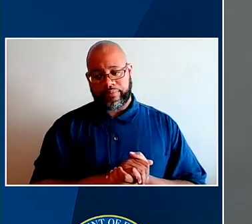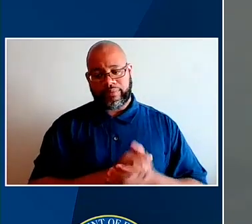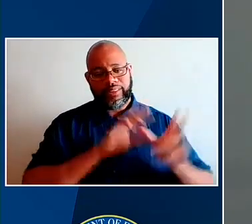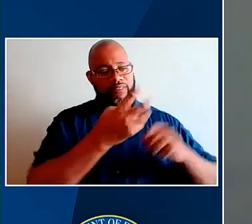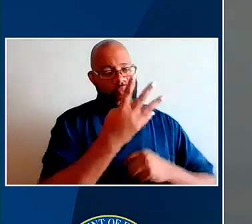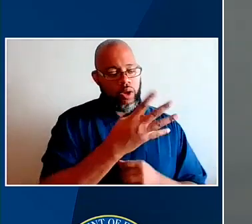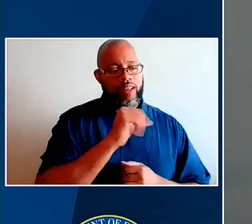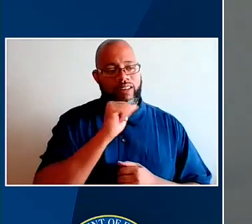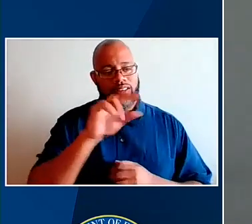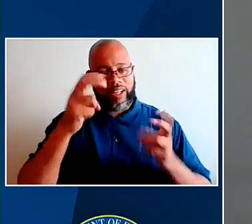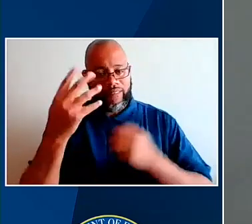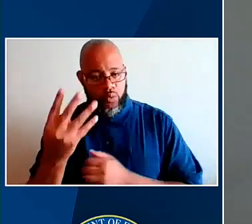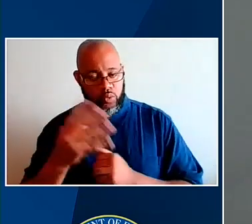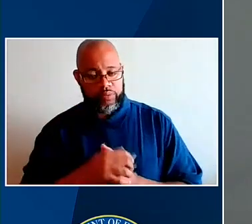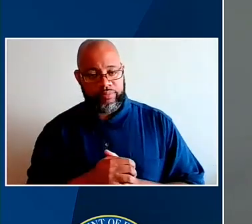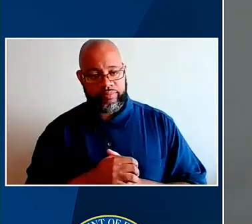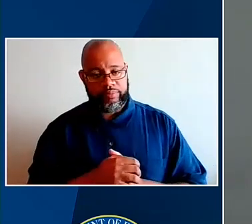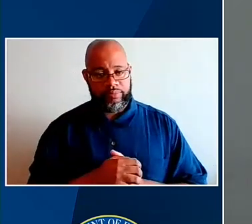non-Title IV.